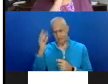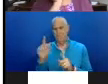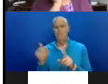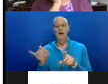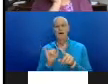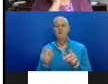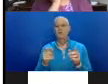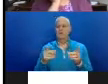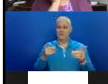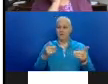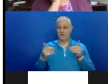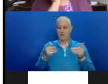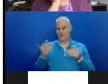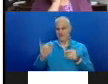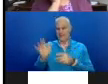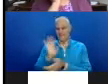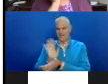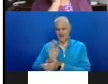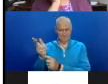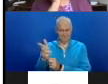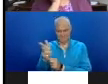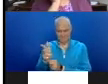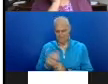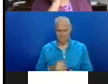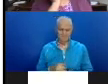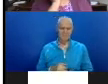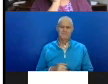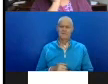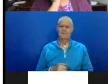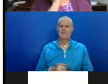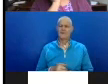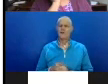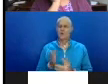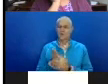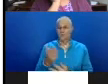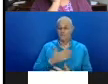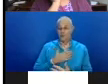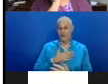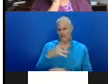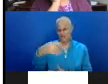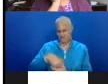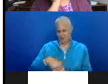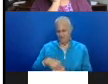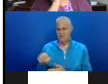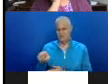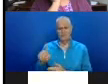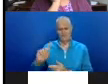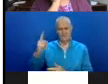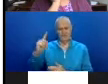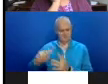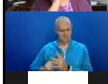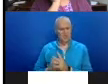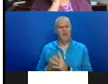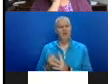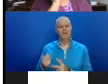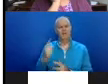film. And part of what happens through my involvement with the film, I think when Atia first started, she thought the film was